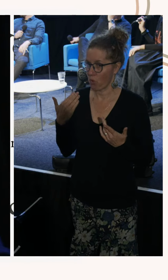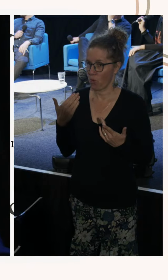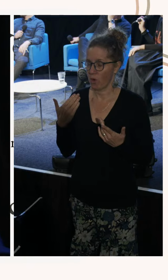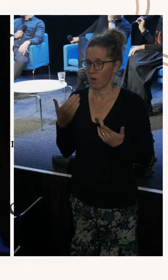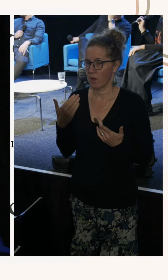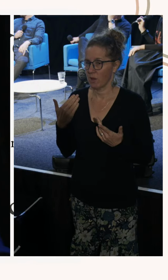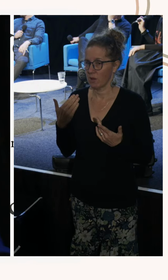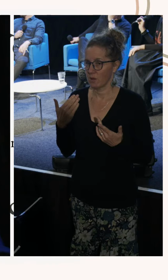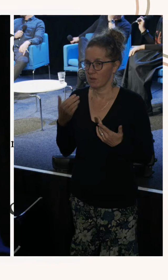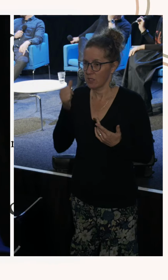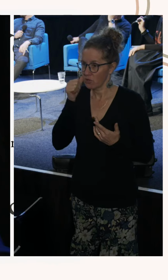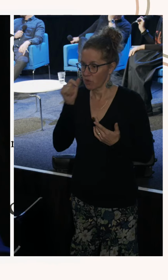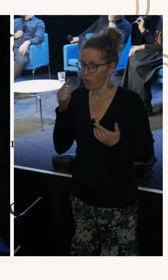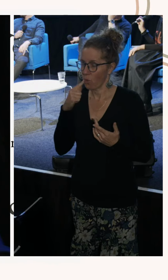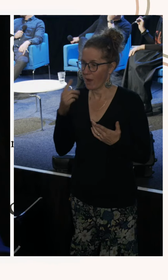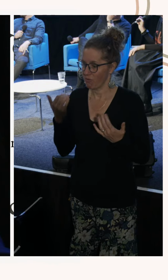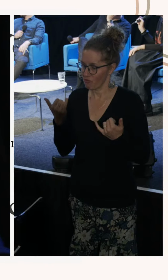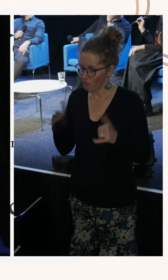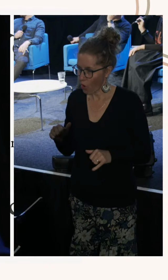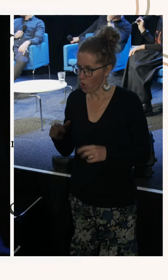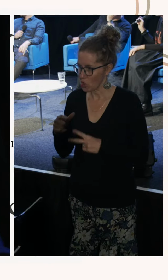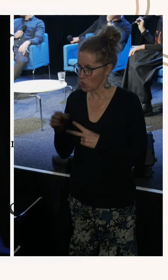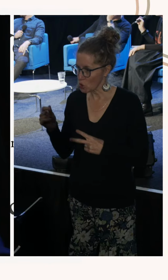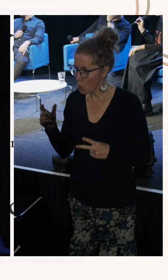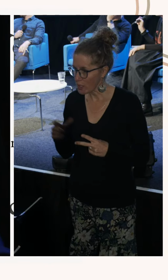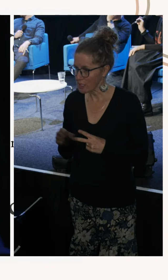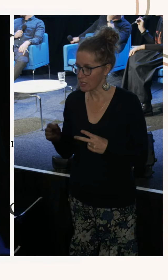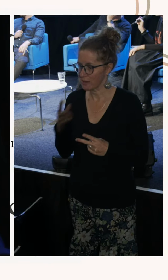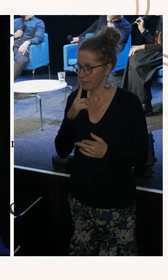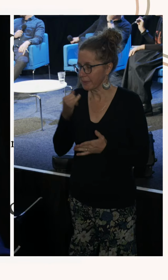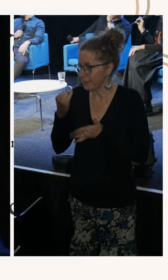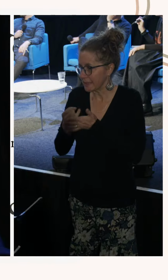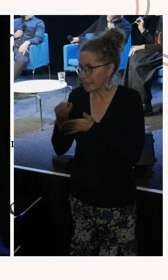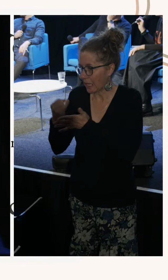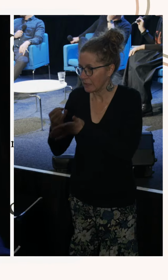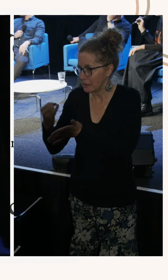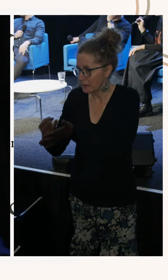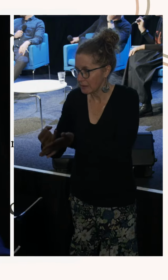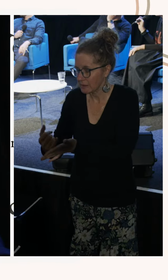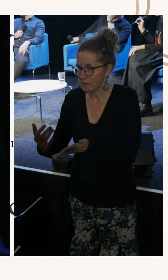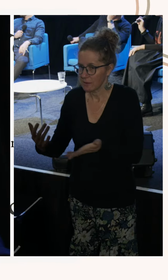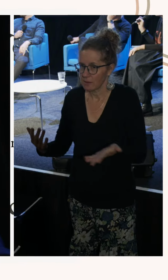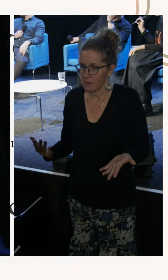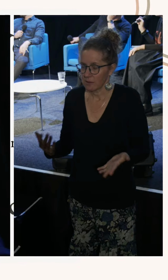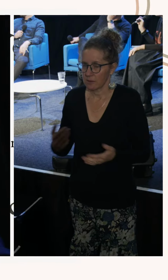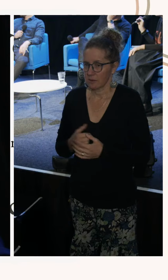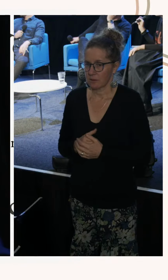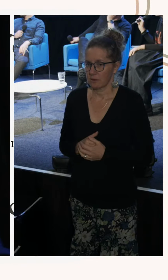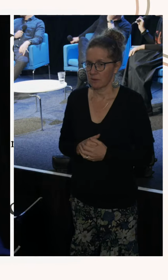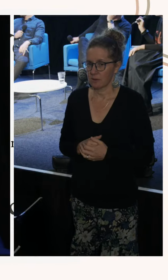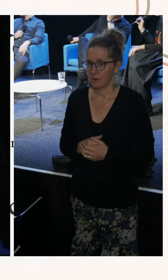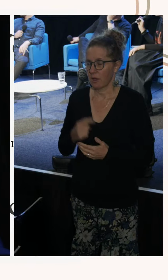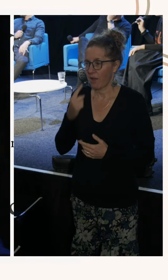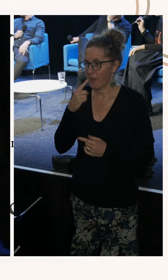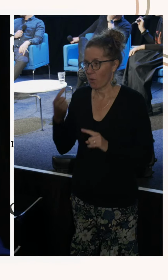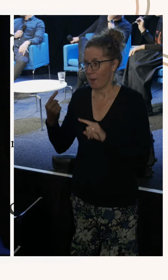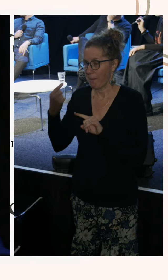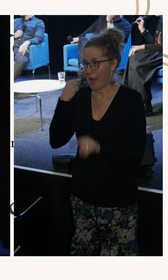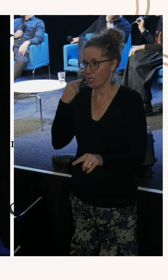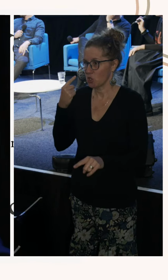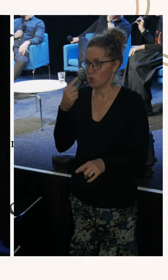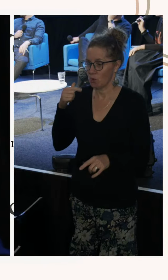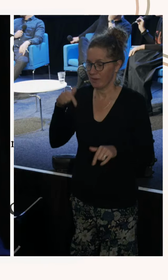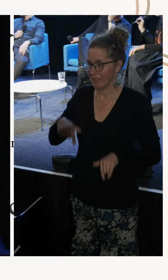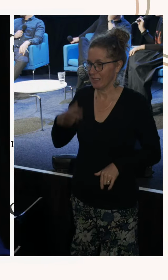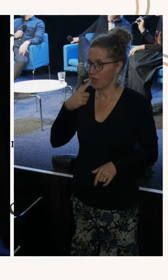the wrong turns and the mistakes. I mean, for me, a lot of it goes back to the Communist Party